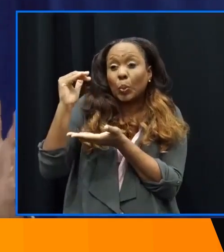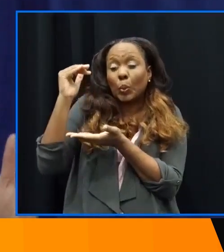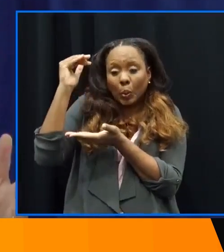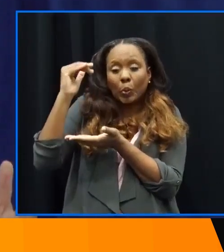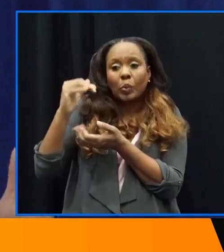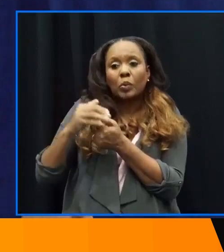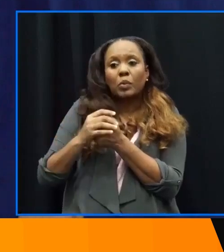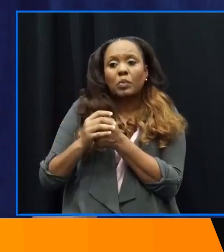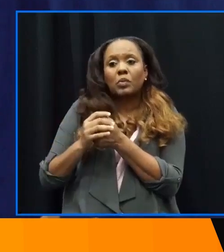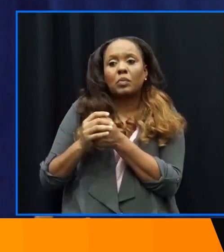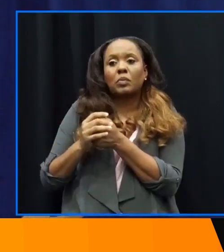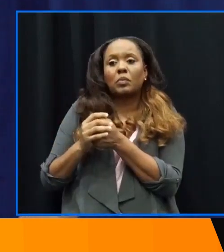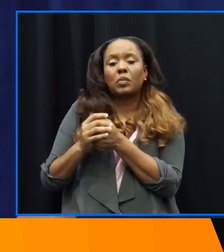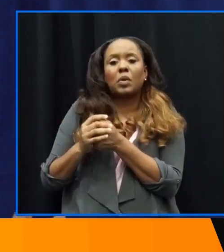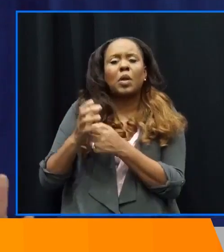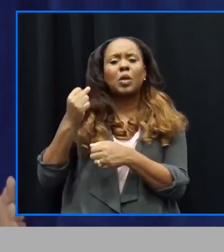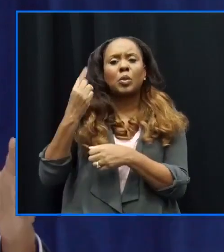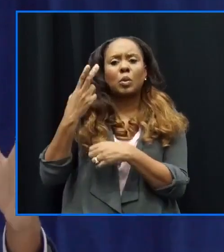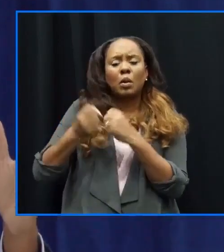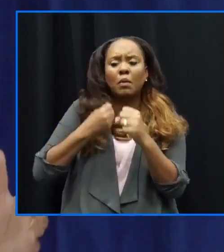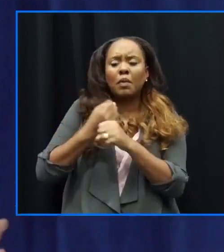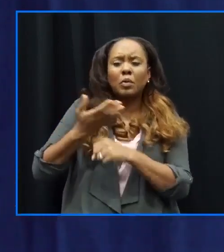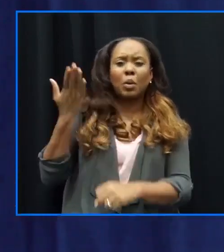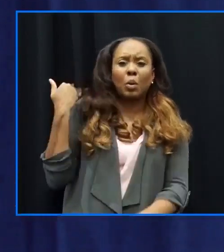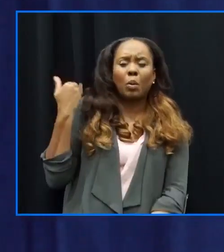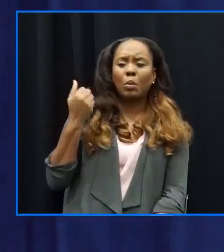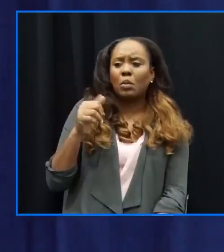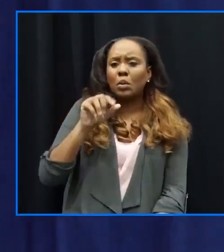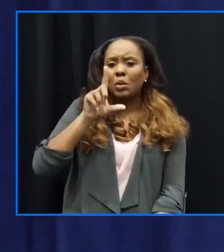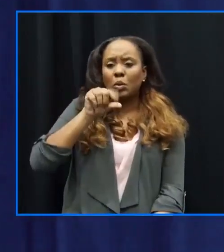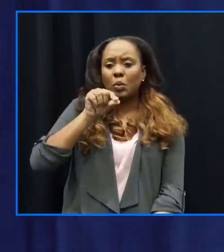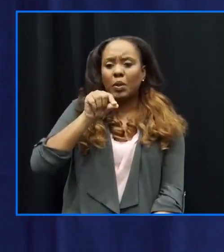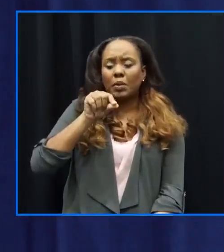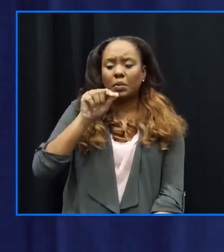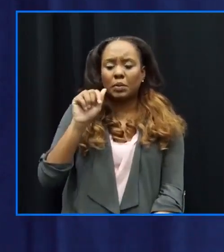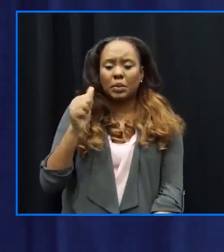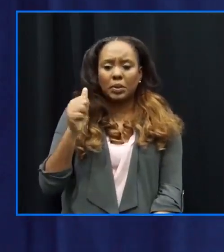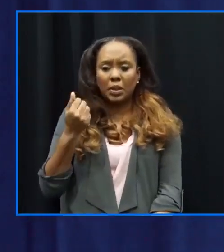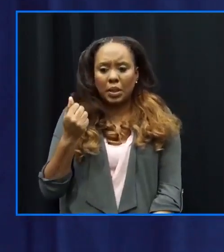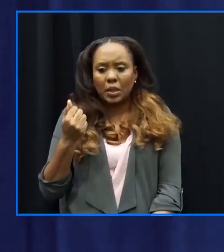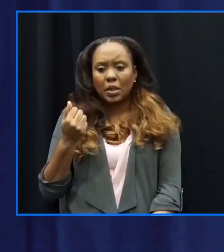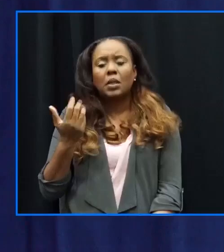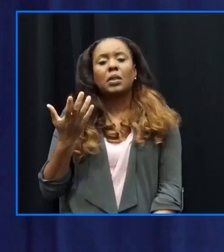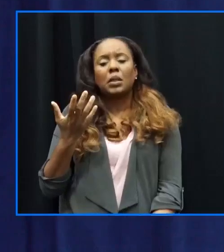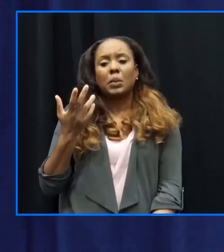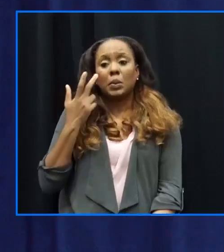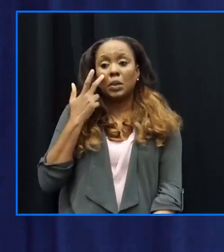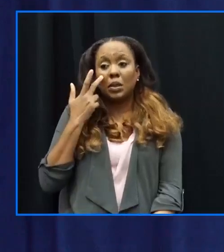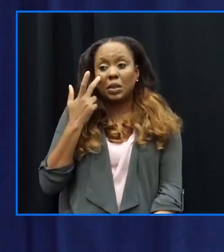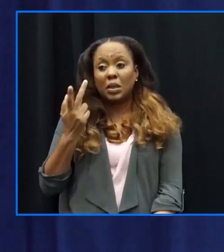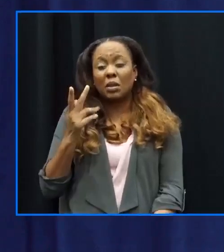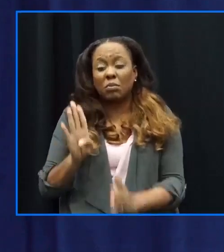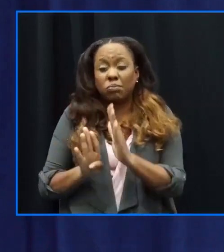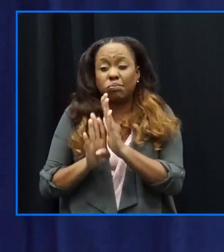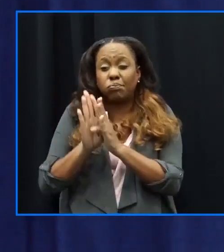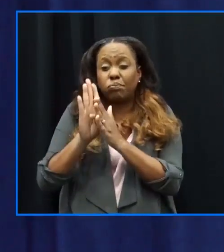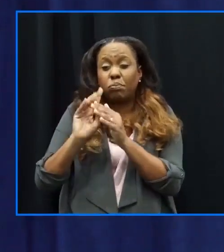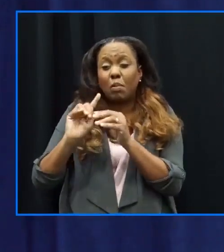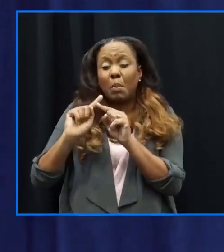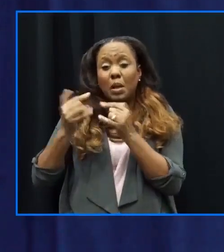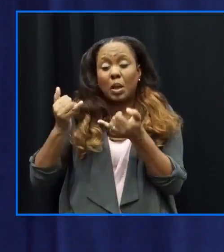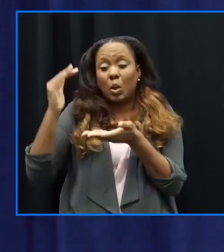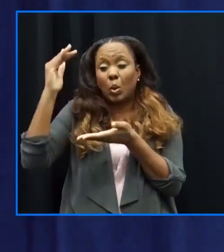12 years ago was 2010 so in the next 12 to 15 years we're looking at the fund being really